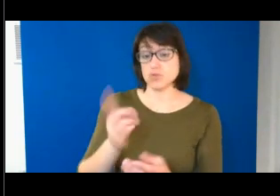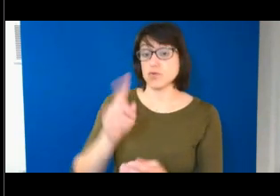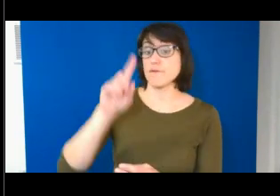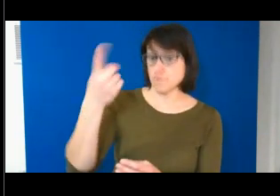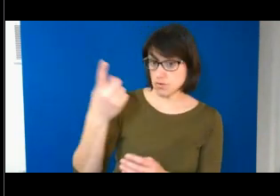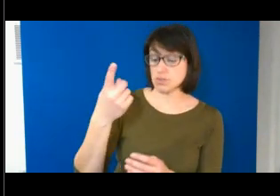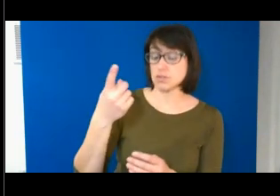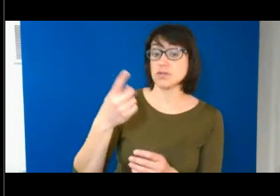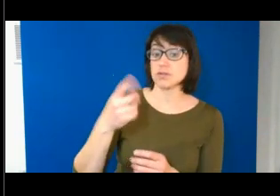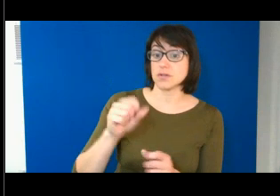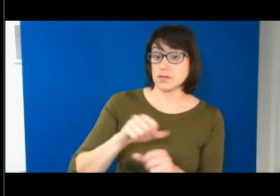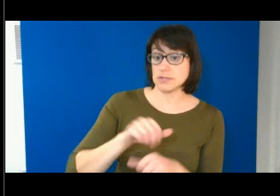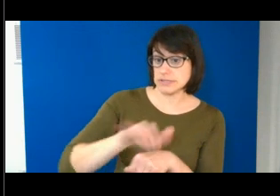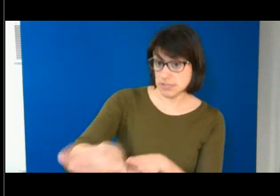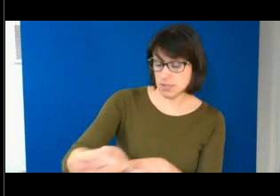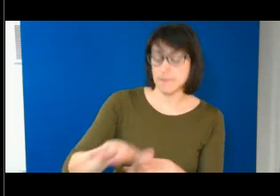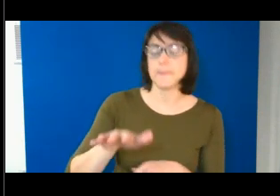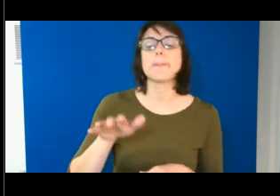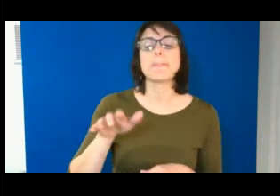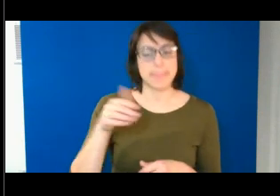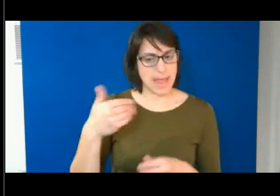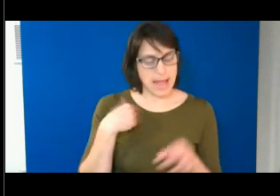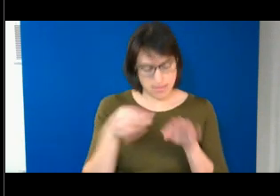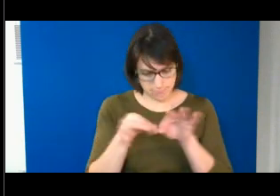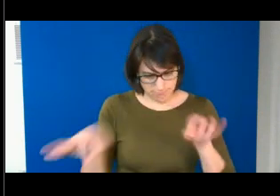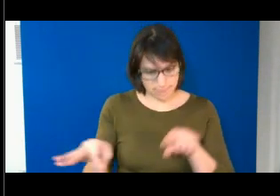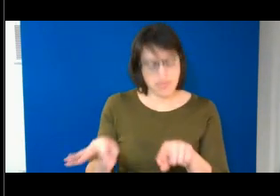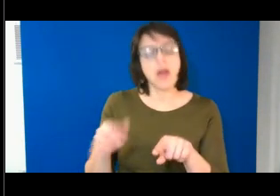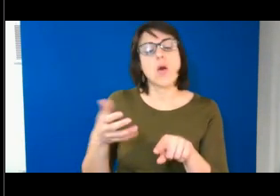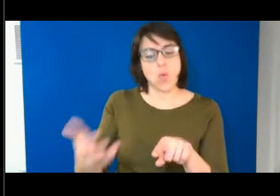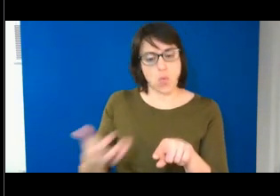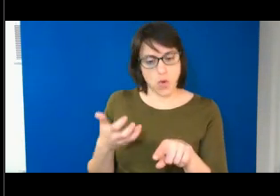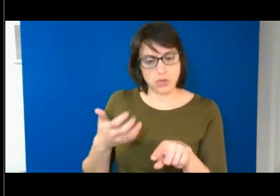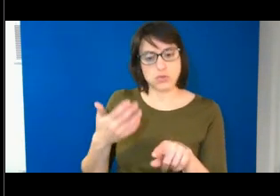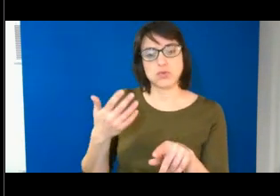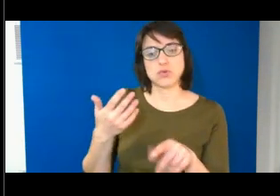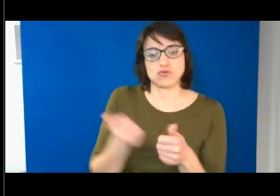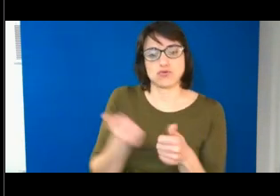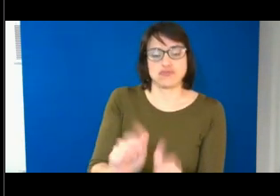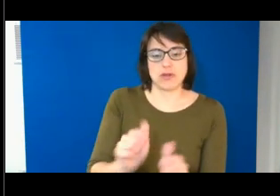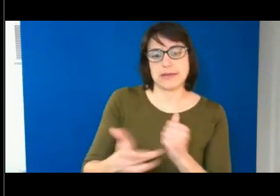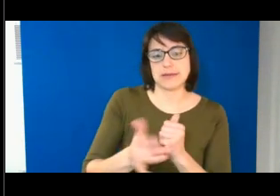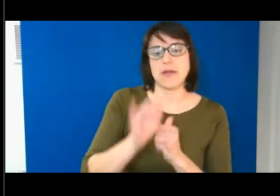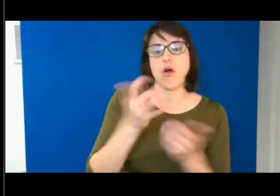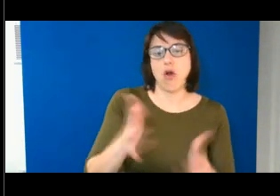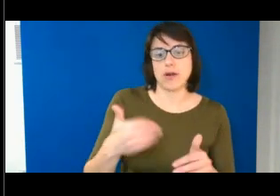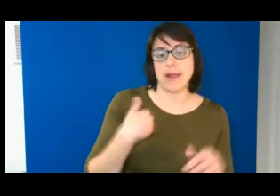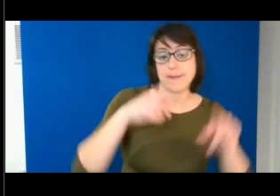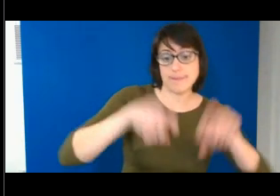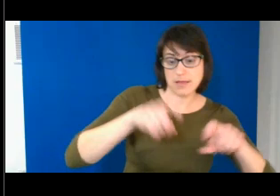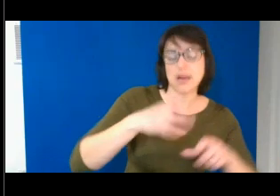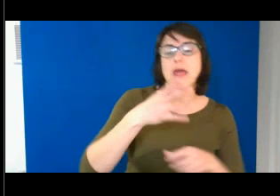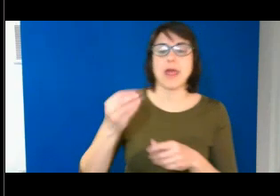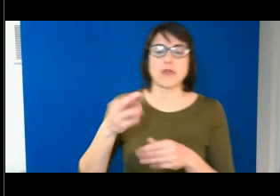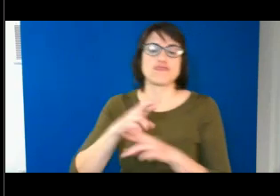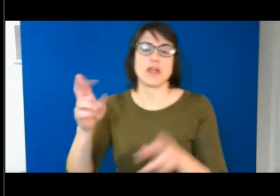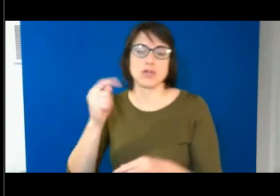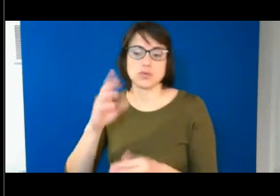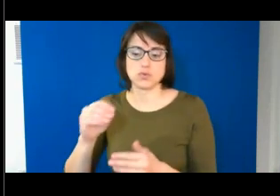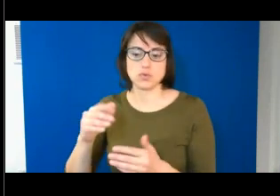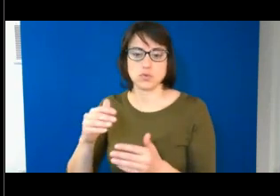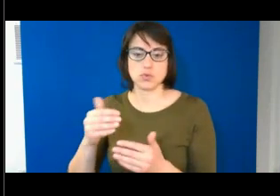said that they wanted to target technology that had been piloted and was ready to go to that final stage of research to application. And so, in